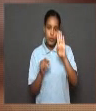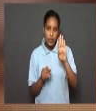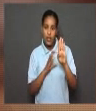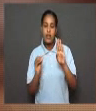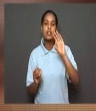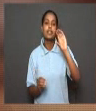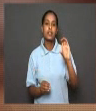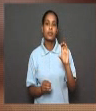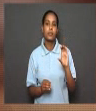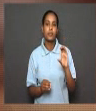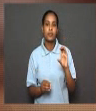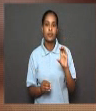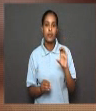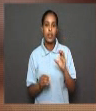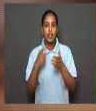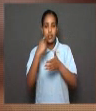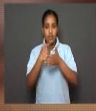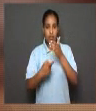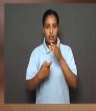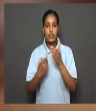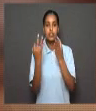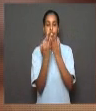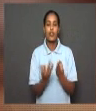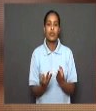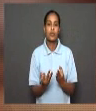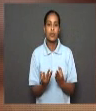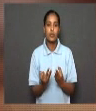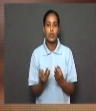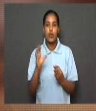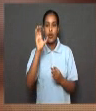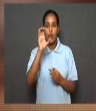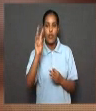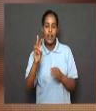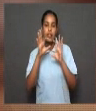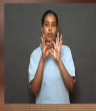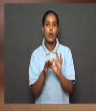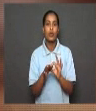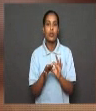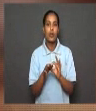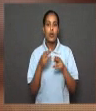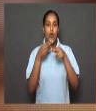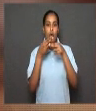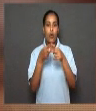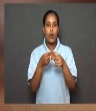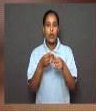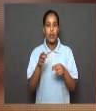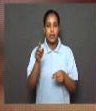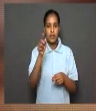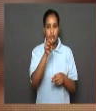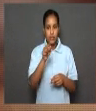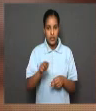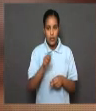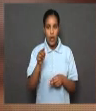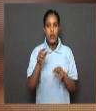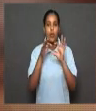and C, result in the formation of covalent bond called sigma bond.